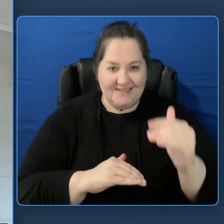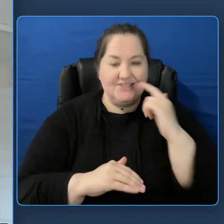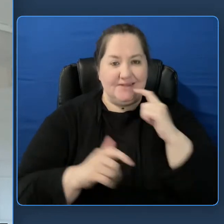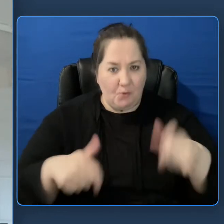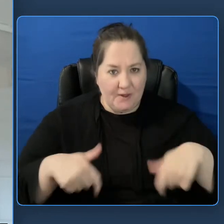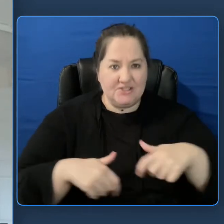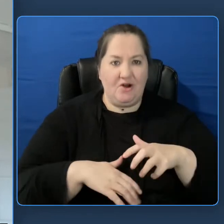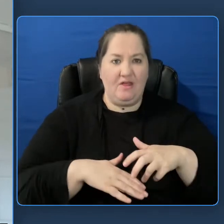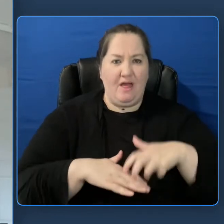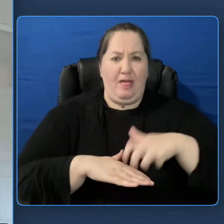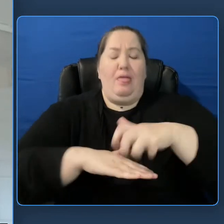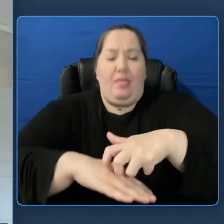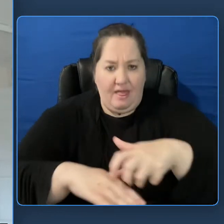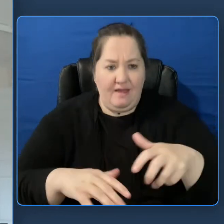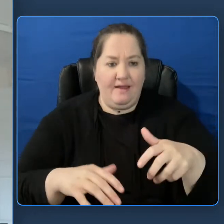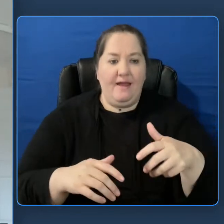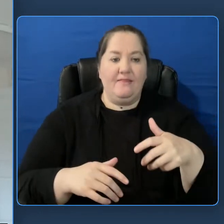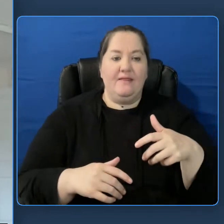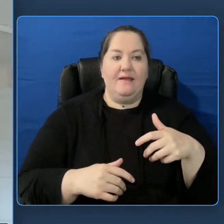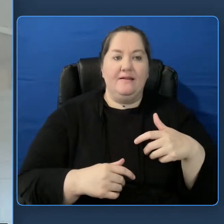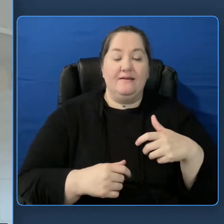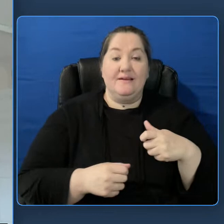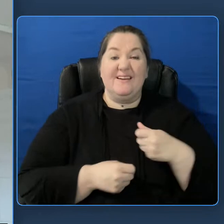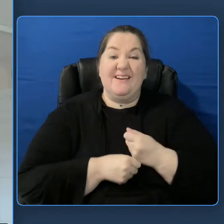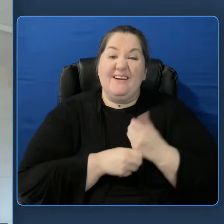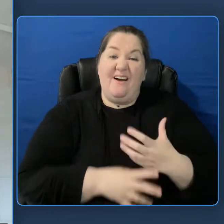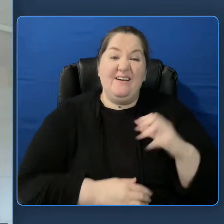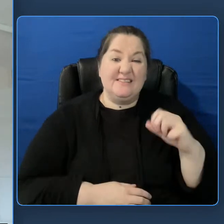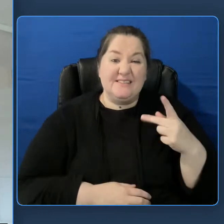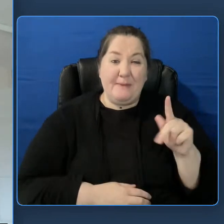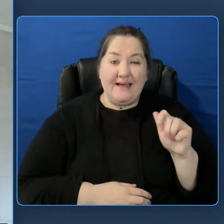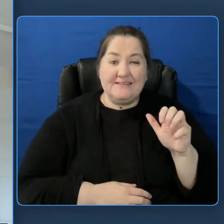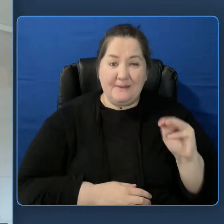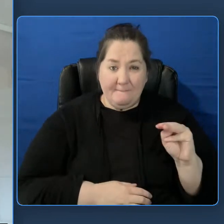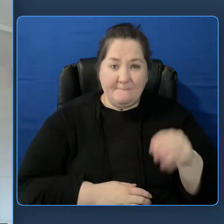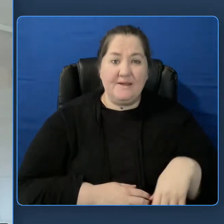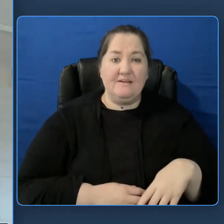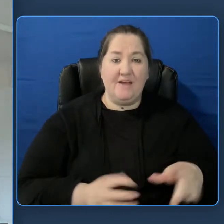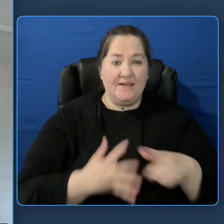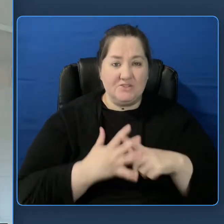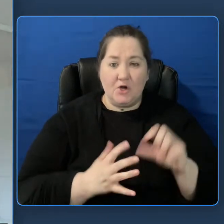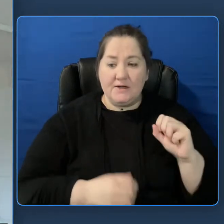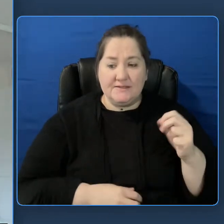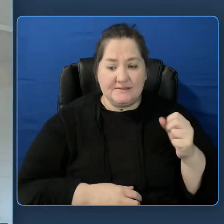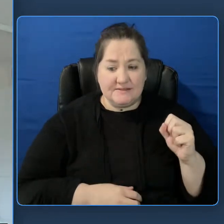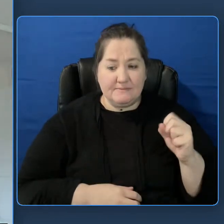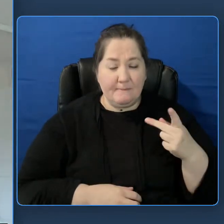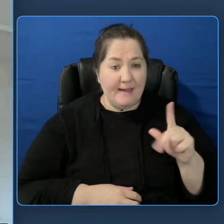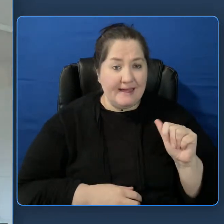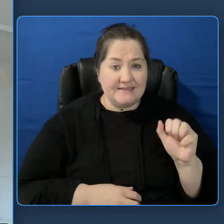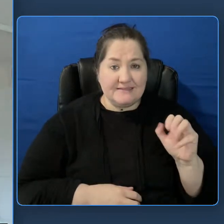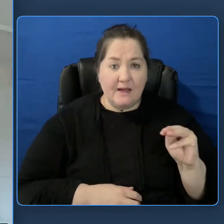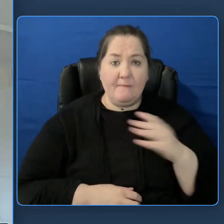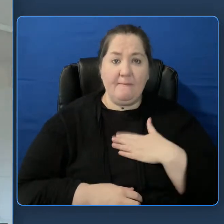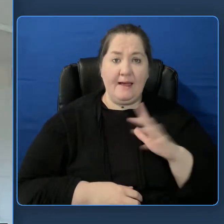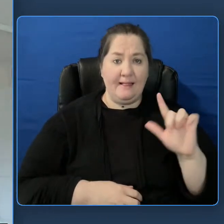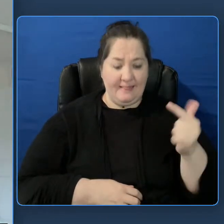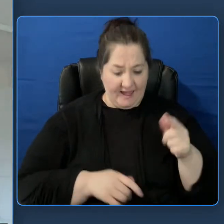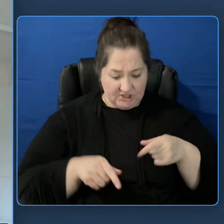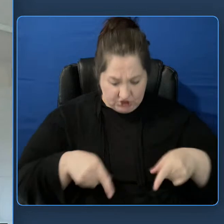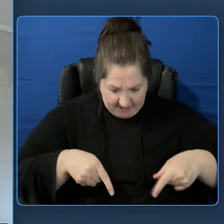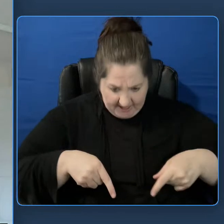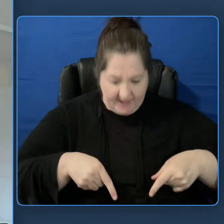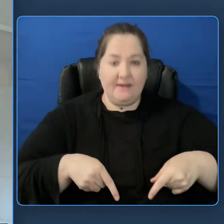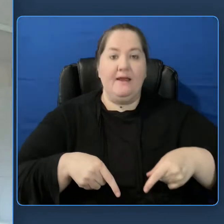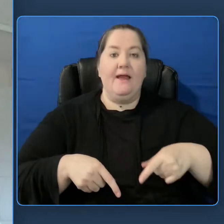wheelchair user, and they can trigger my spasms. If I start spasming, my legs will shake and my